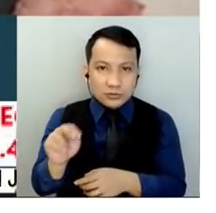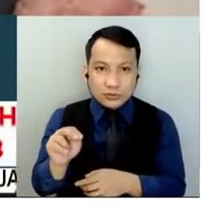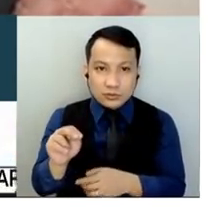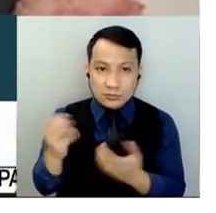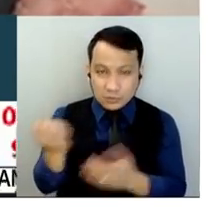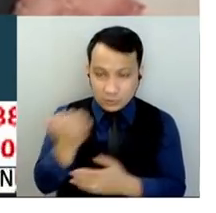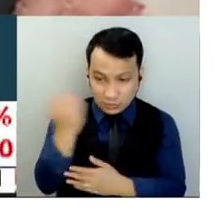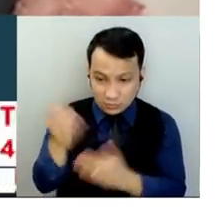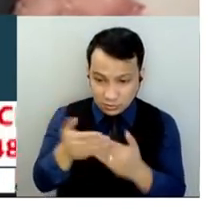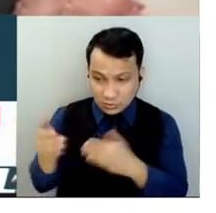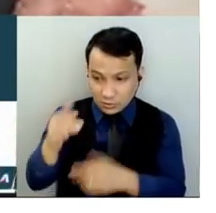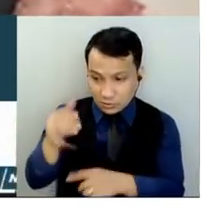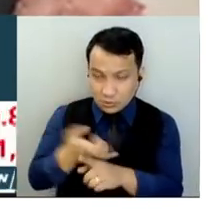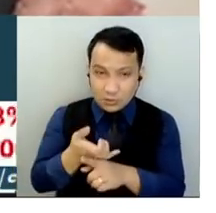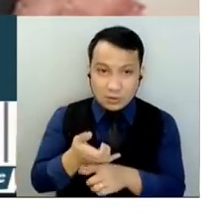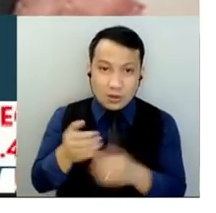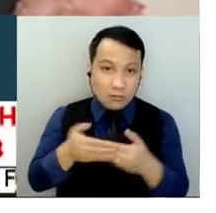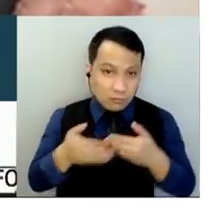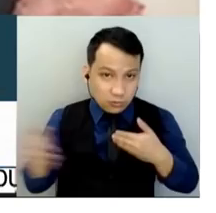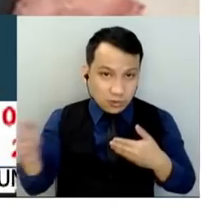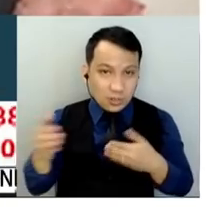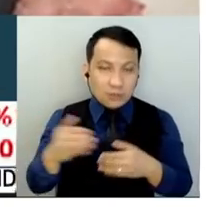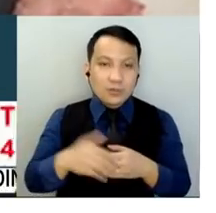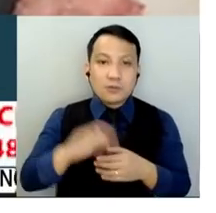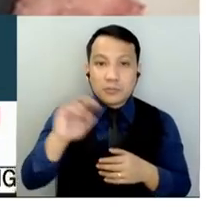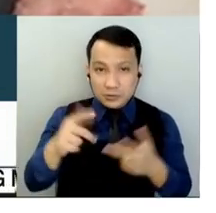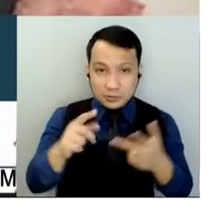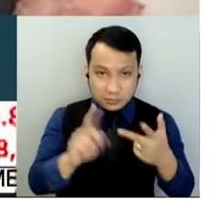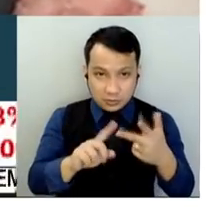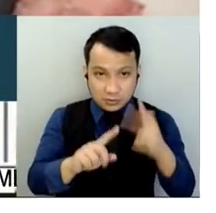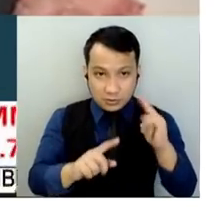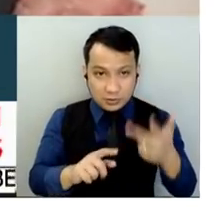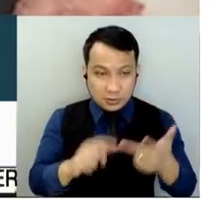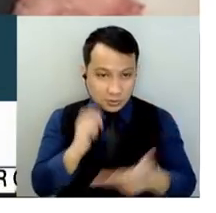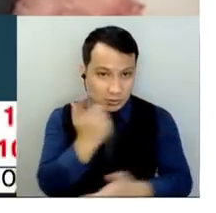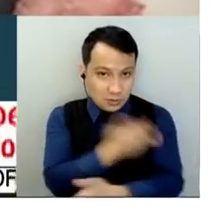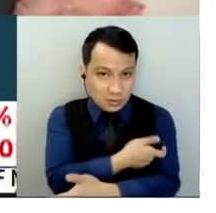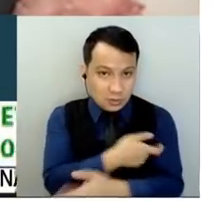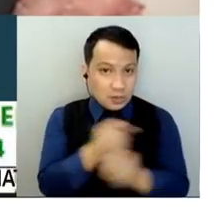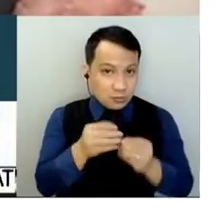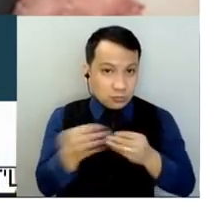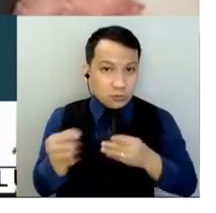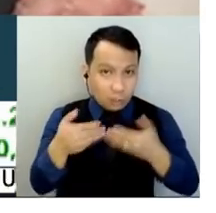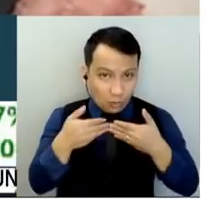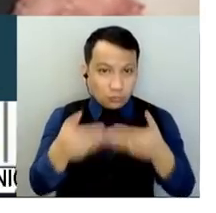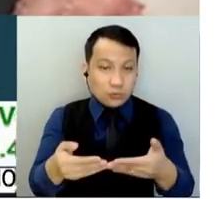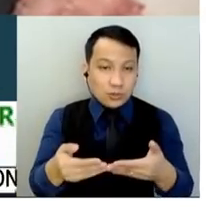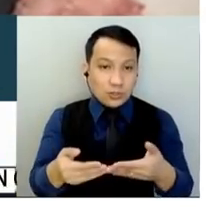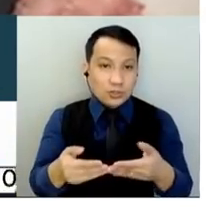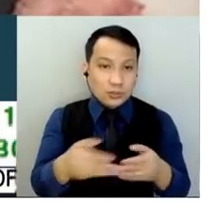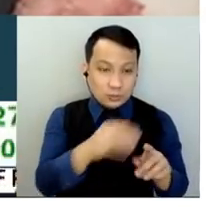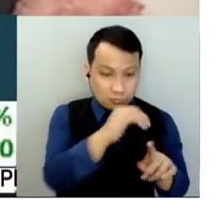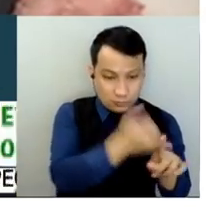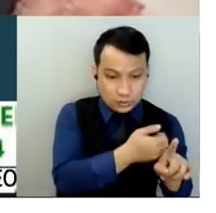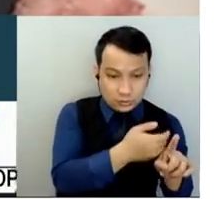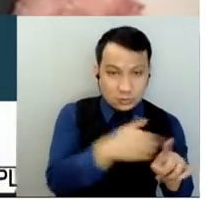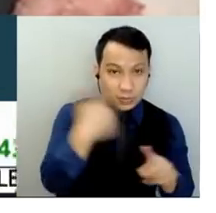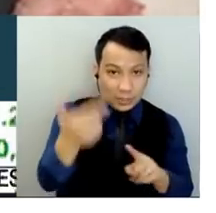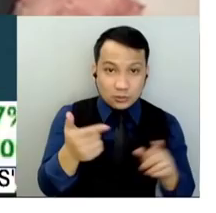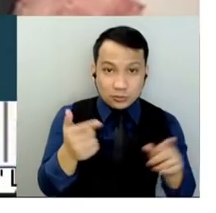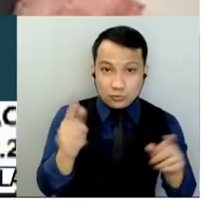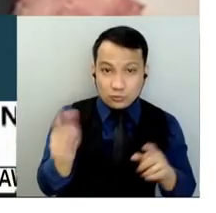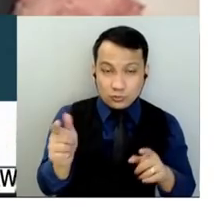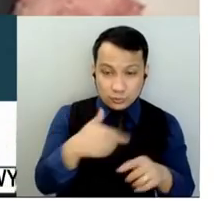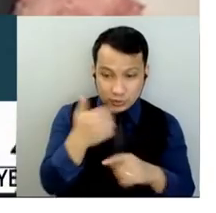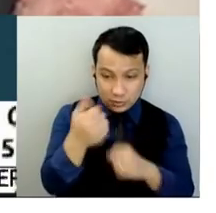emerging consensus na kailangan mo ng third shot, so if that consensus becomes firmer by January of next year, we have